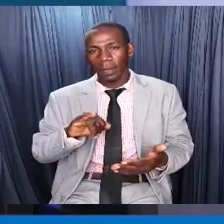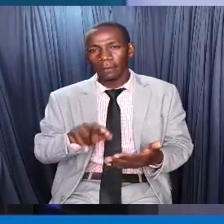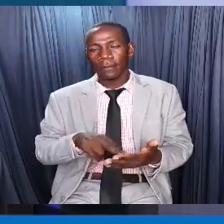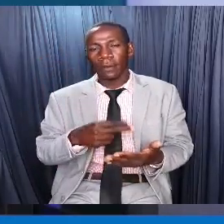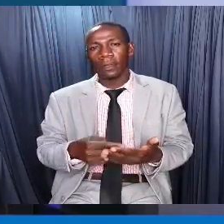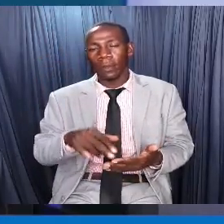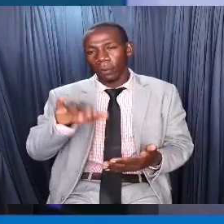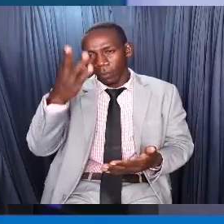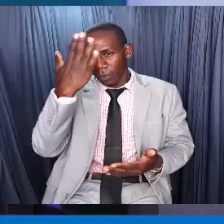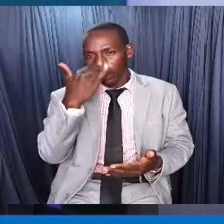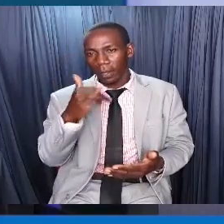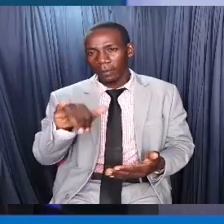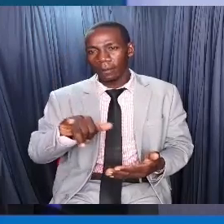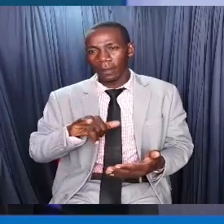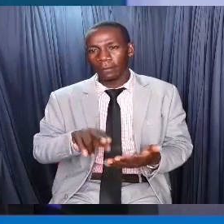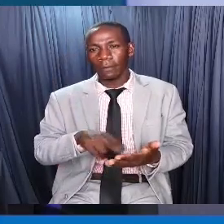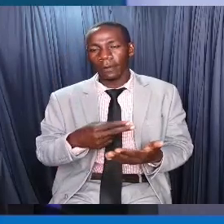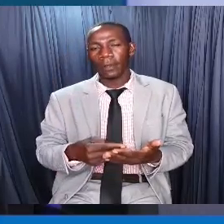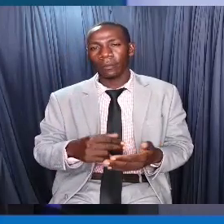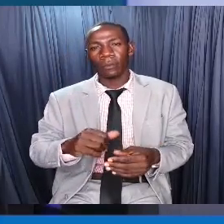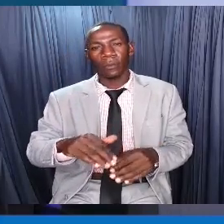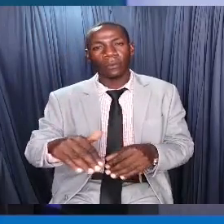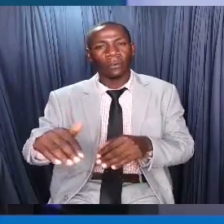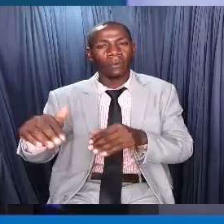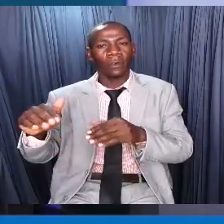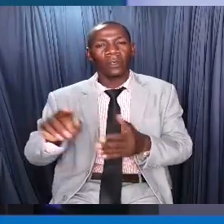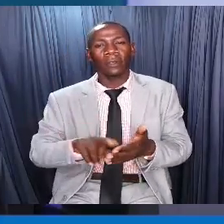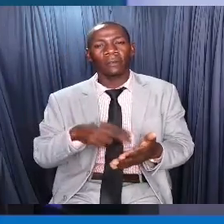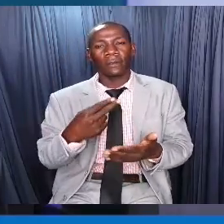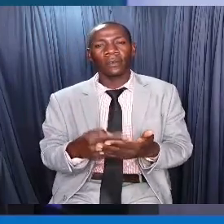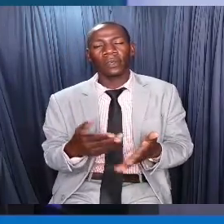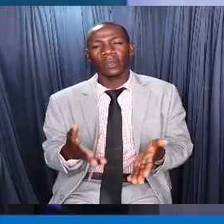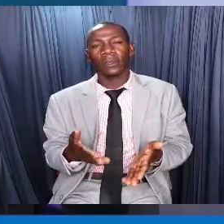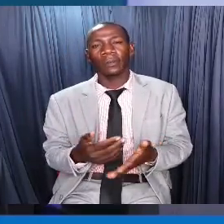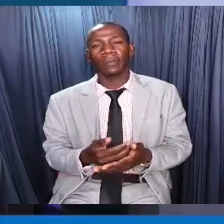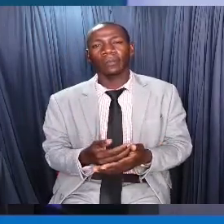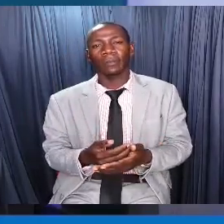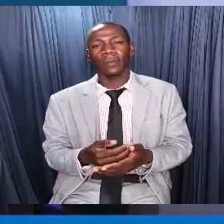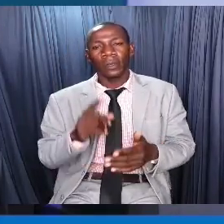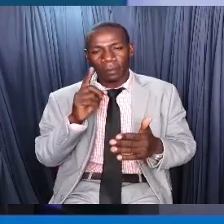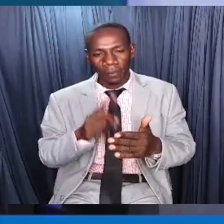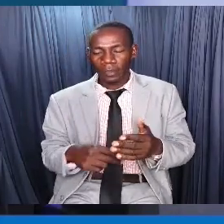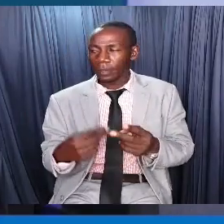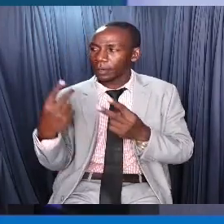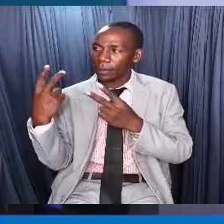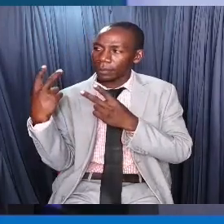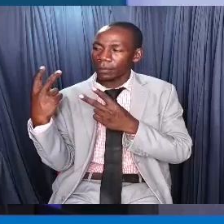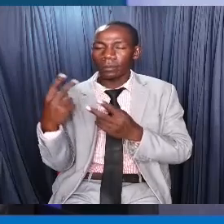fallen here? Kwa nini nimeanguka? Why have I fallen here? Anaenda huko mbele. And he's moving in front. Na amejigonga huko nyuma. And he stumbled himself behind. Lazima ageuke. He must